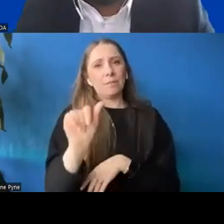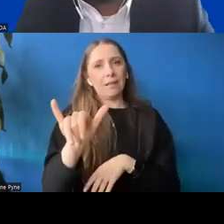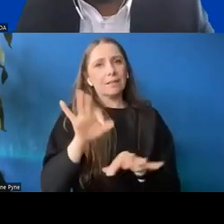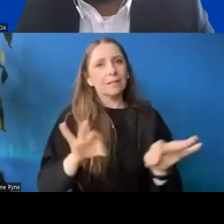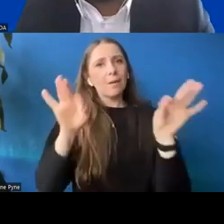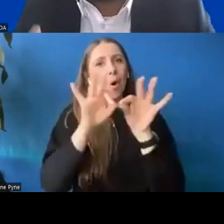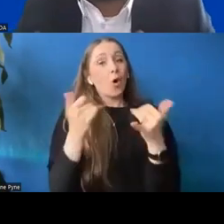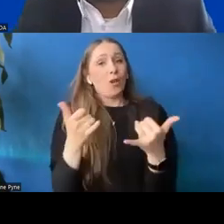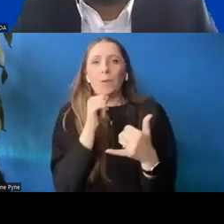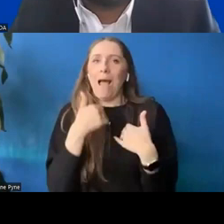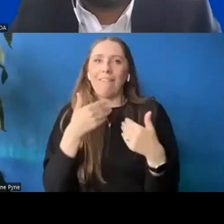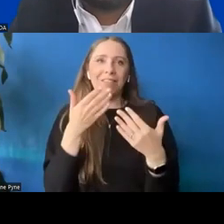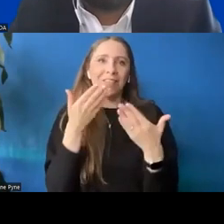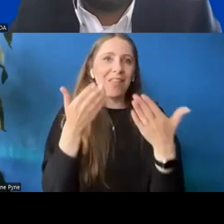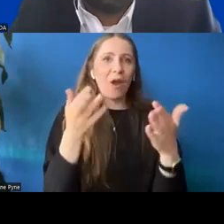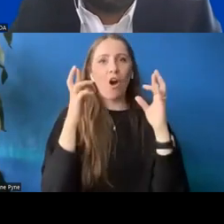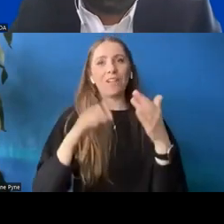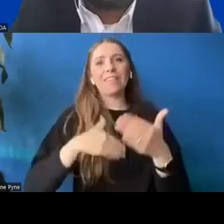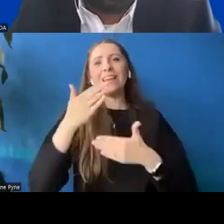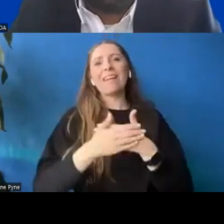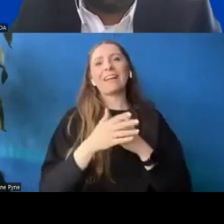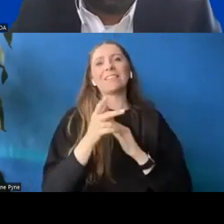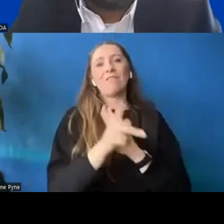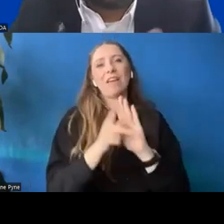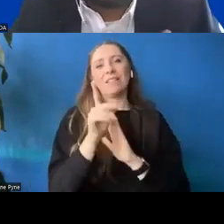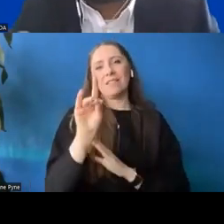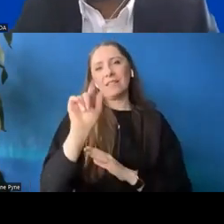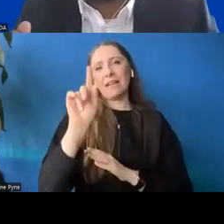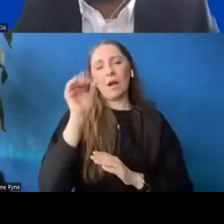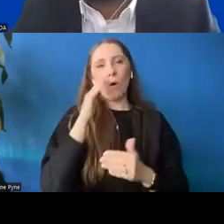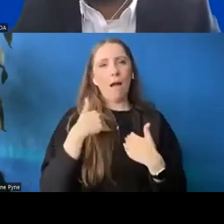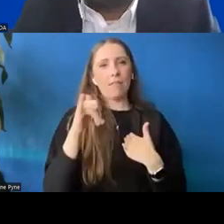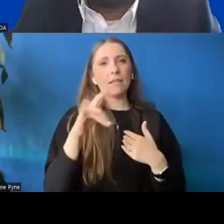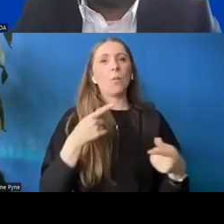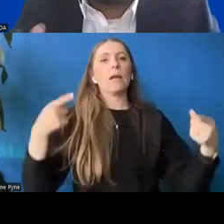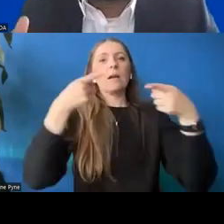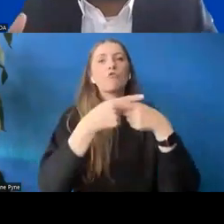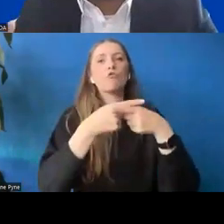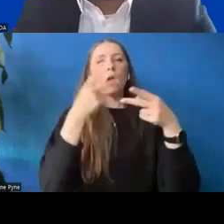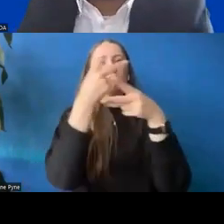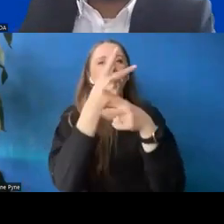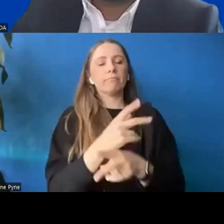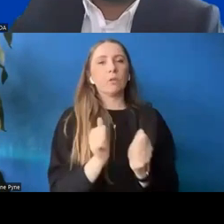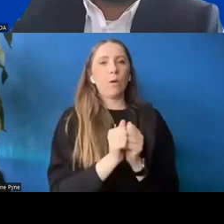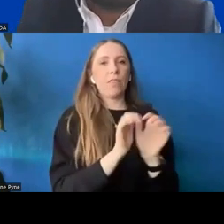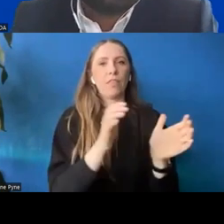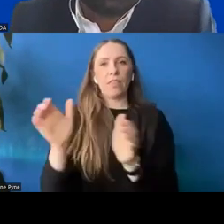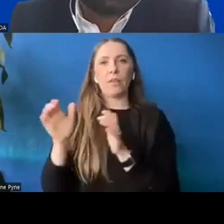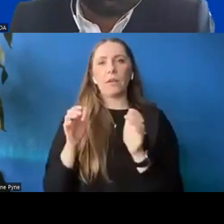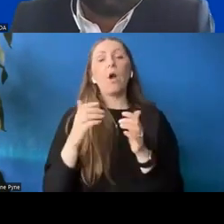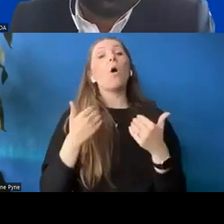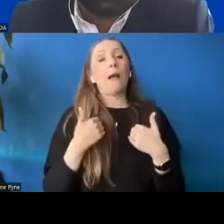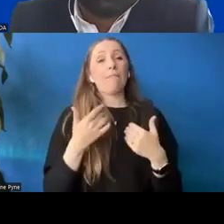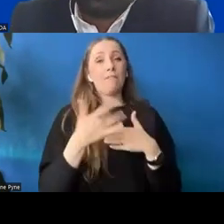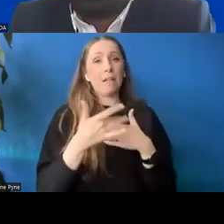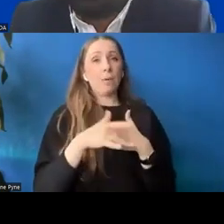currently don't have that. Hopefully with the next iteration of data, we'll have that as well. And so we can cross-tabulate with demographics. We have that feature currently available on our data